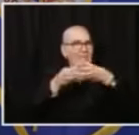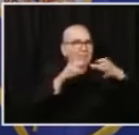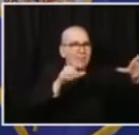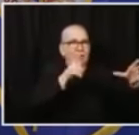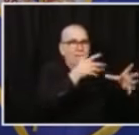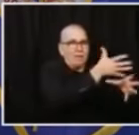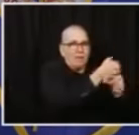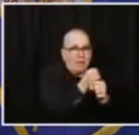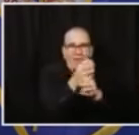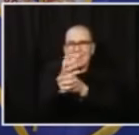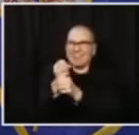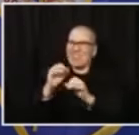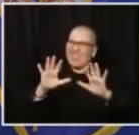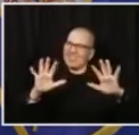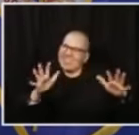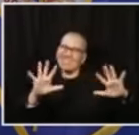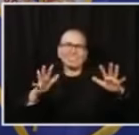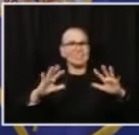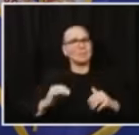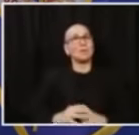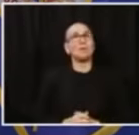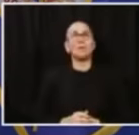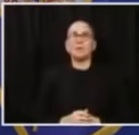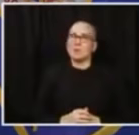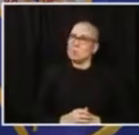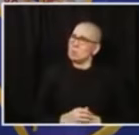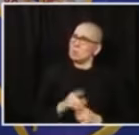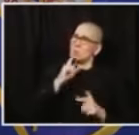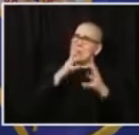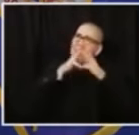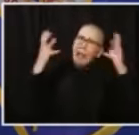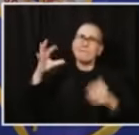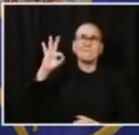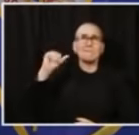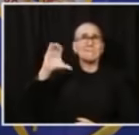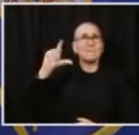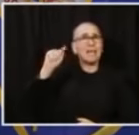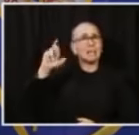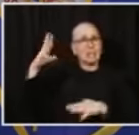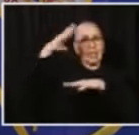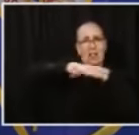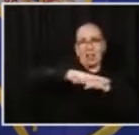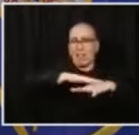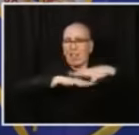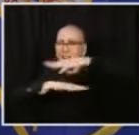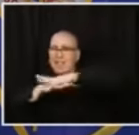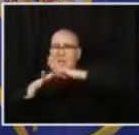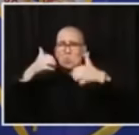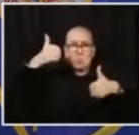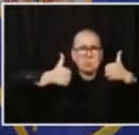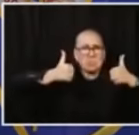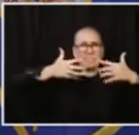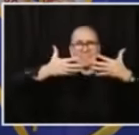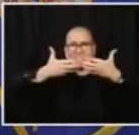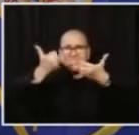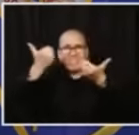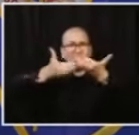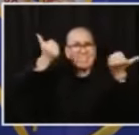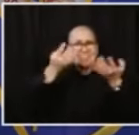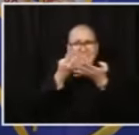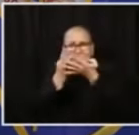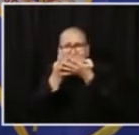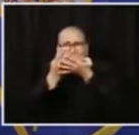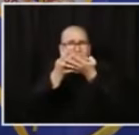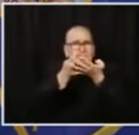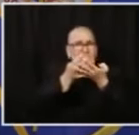into determining those subgroups. And as you've heard, our goal is to immunize for impact. We want to make sure that we're